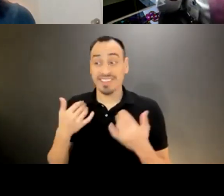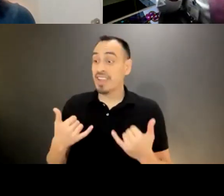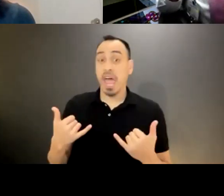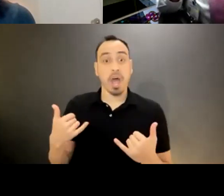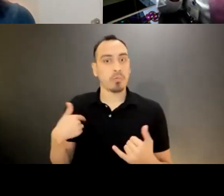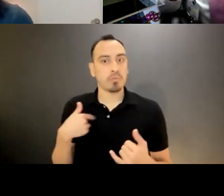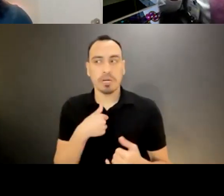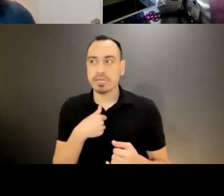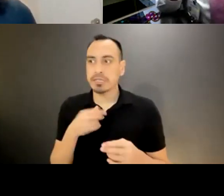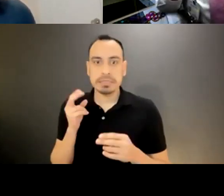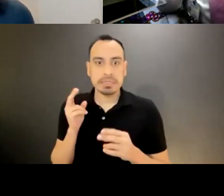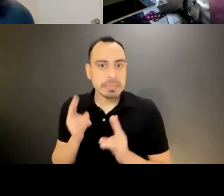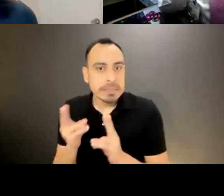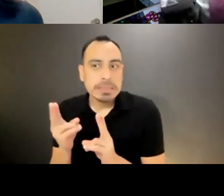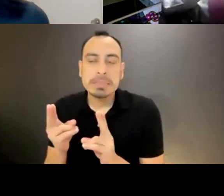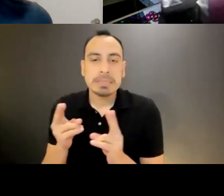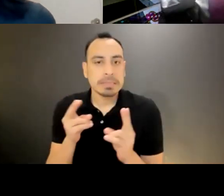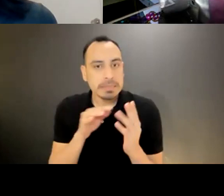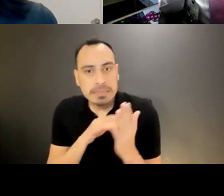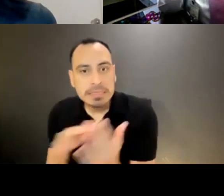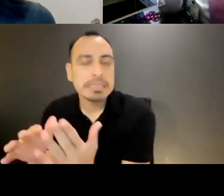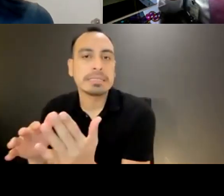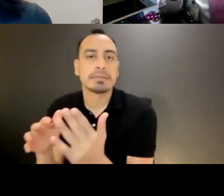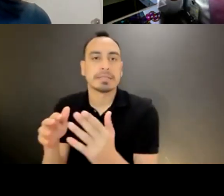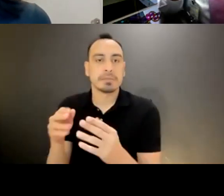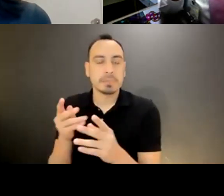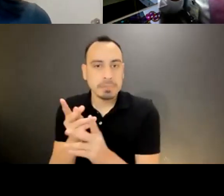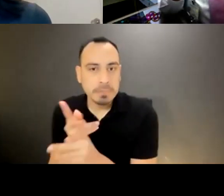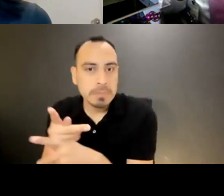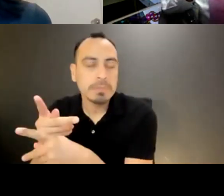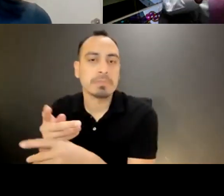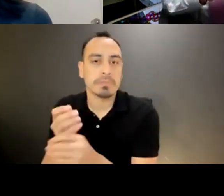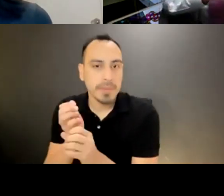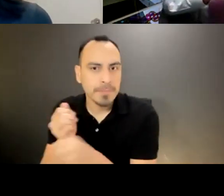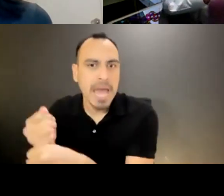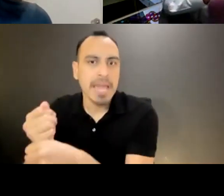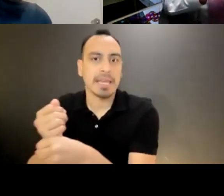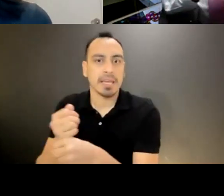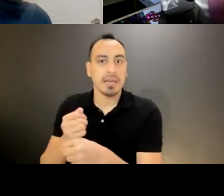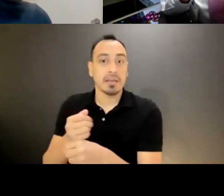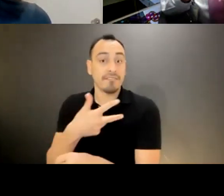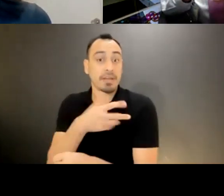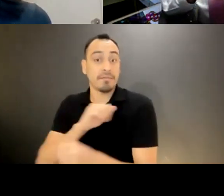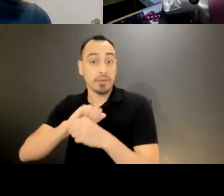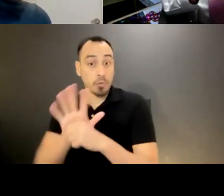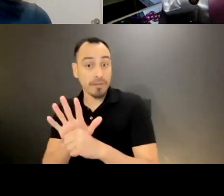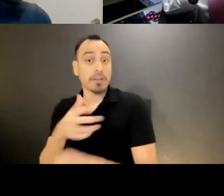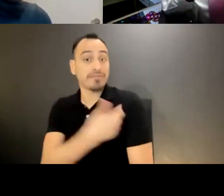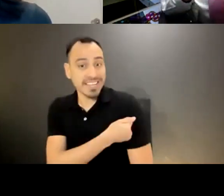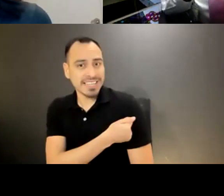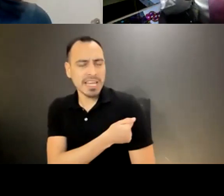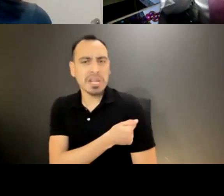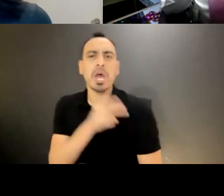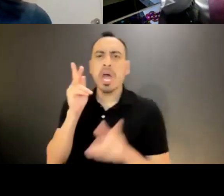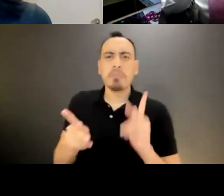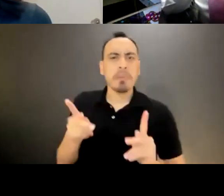really know the backstory, that this stuff was being developed all along. Now,